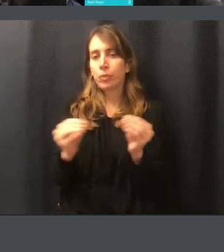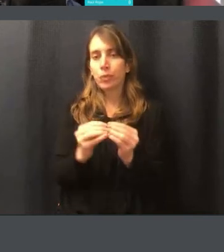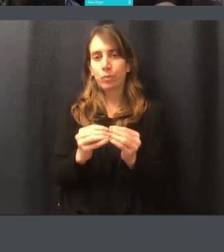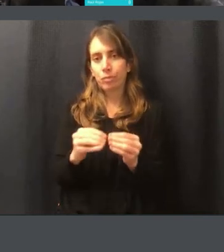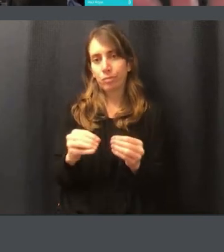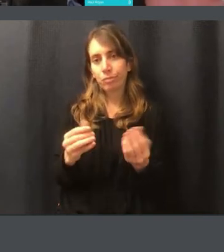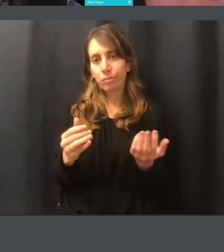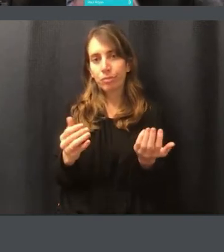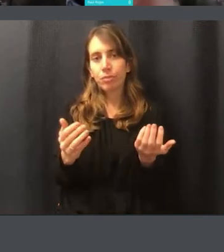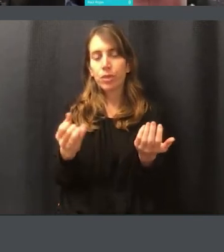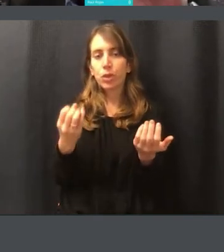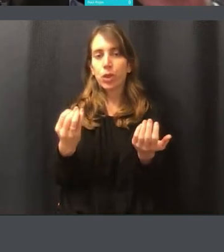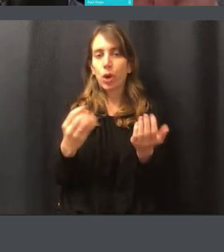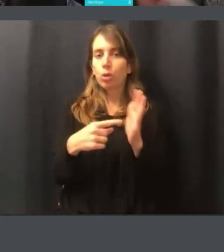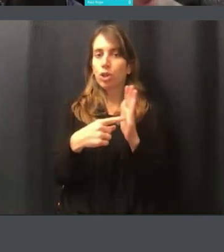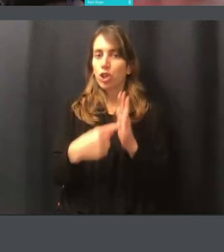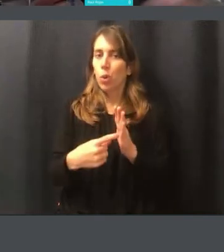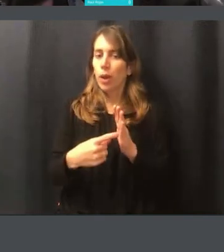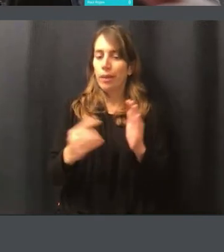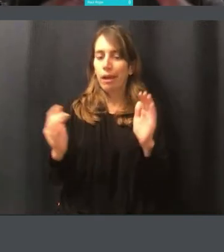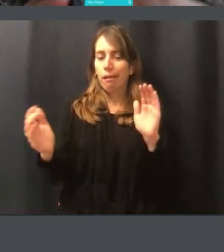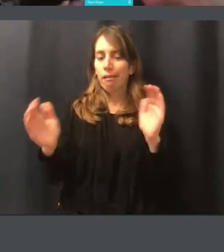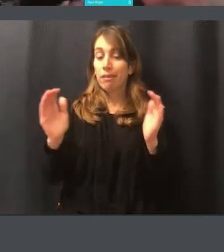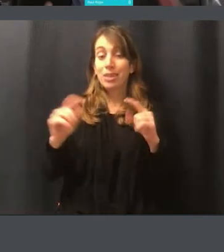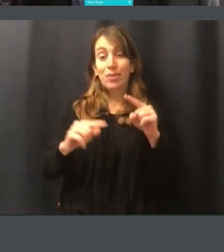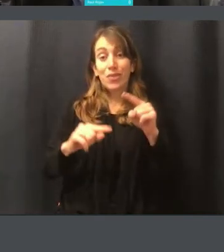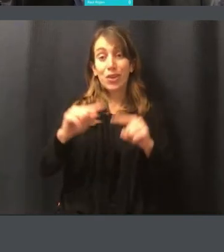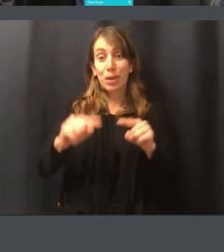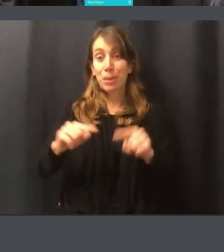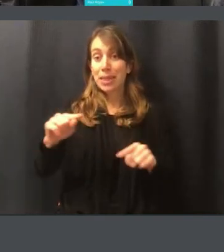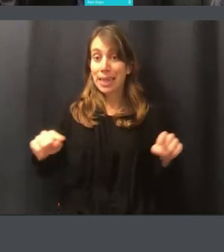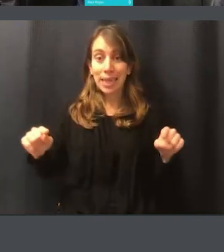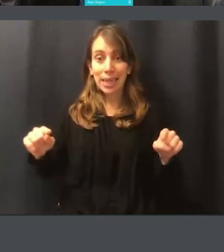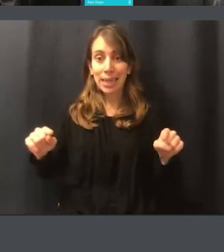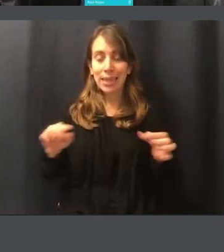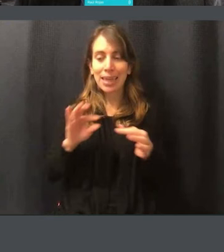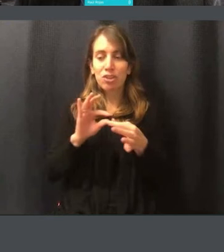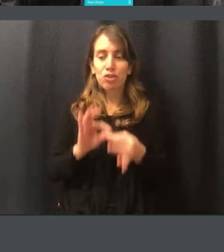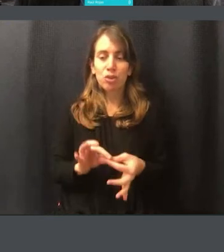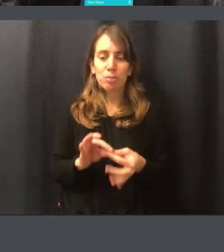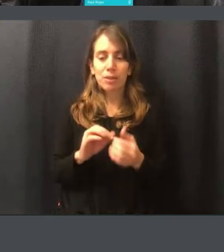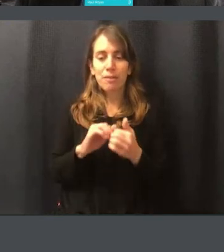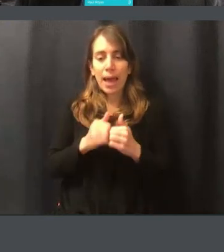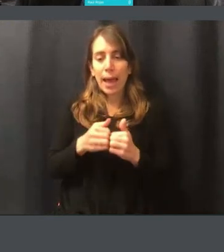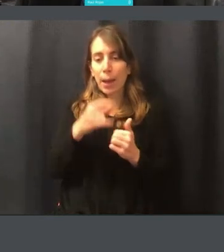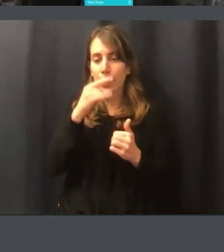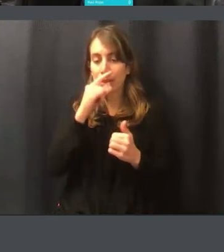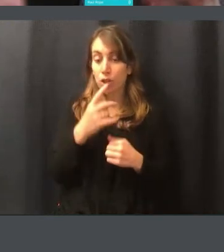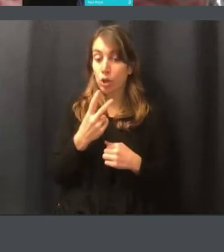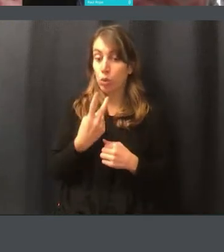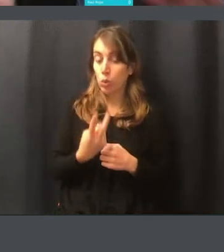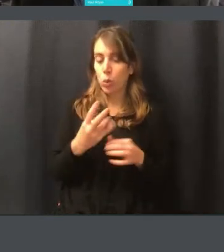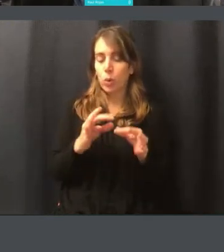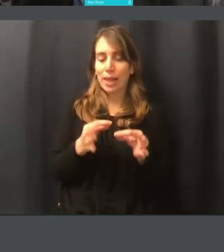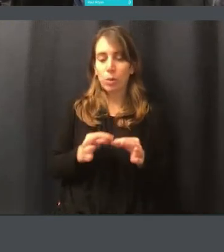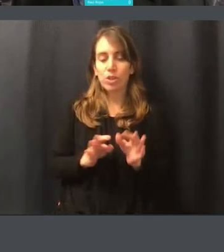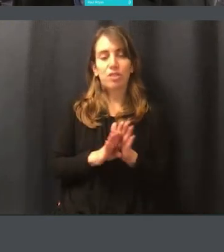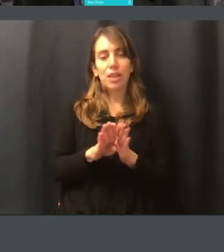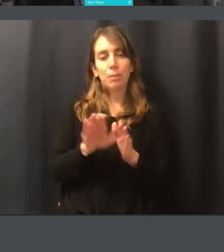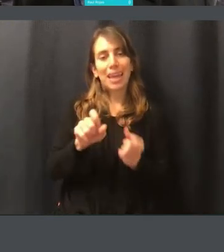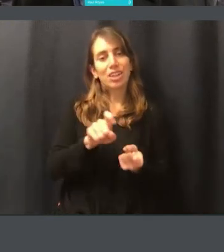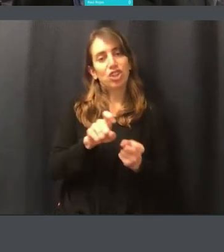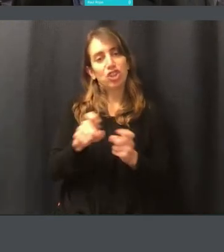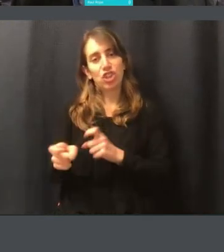So again, just showing kind of this variability and heterogeneity in terms of how kids' dual language development can change over time,